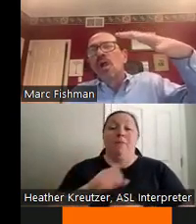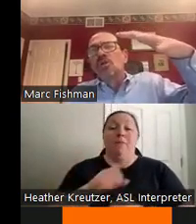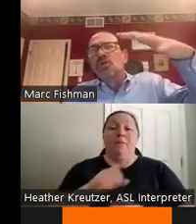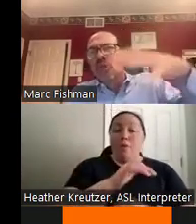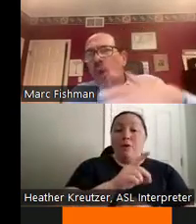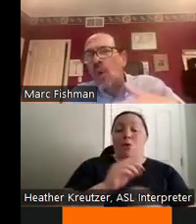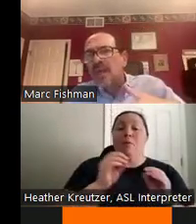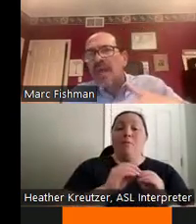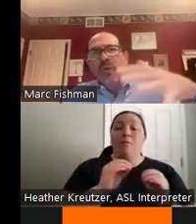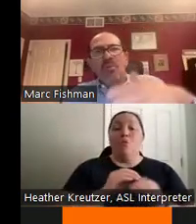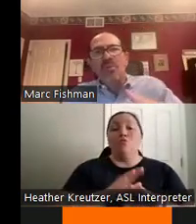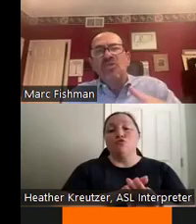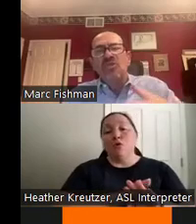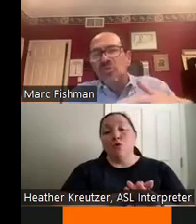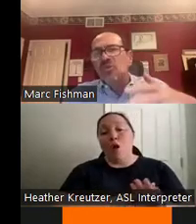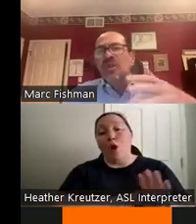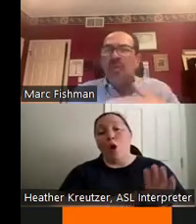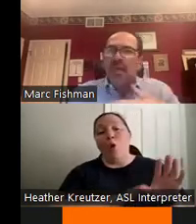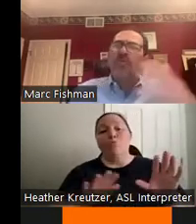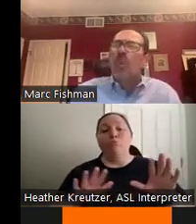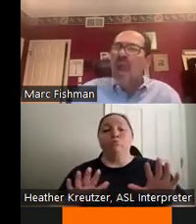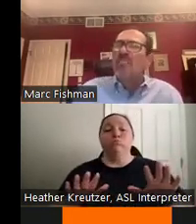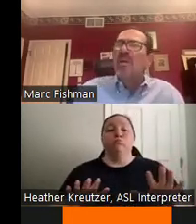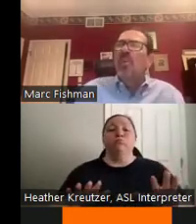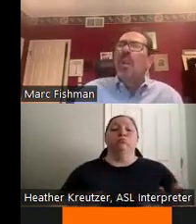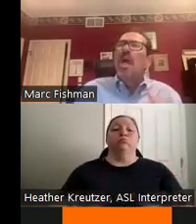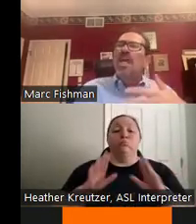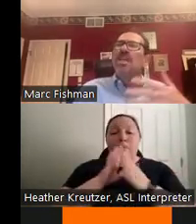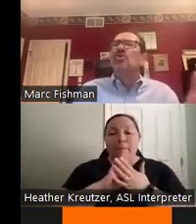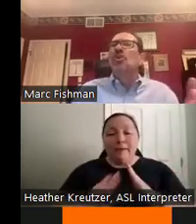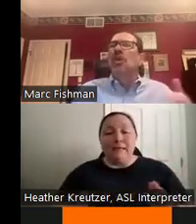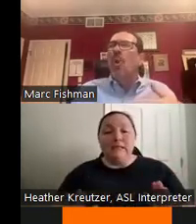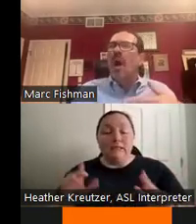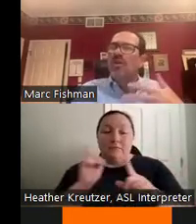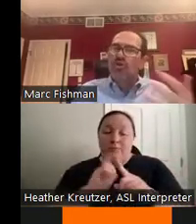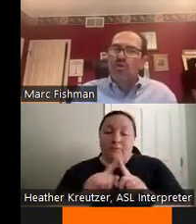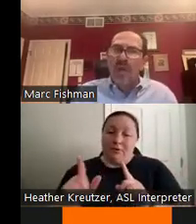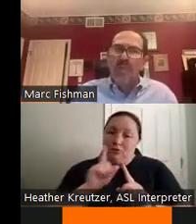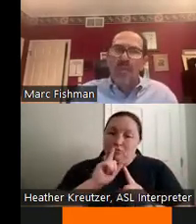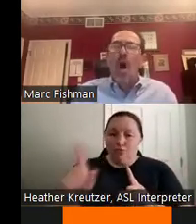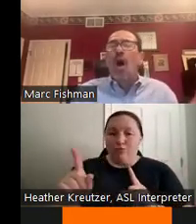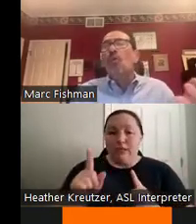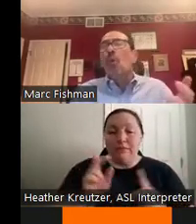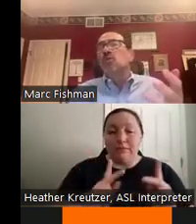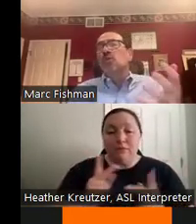more slowing down and peace-inducing. But either way, people initially quite